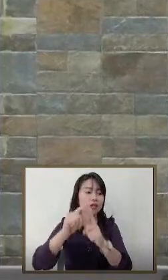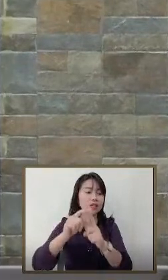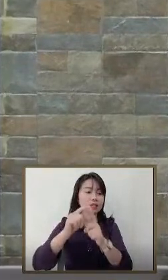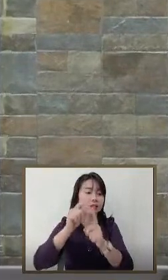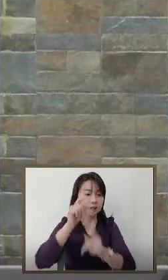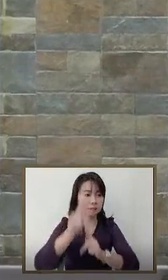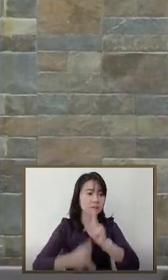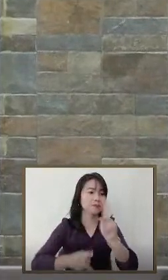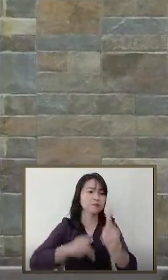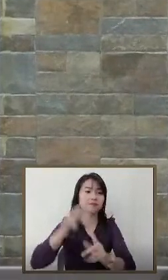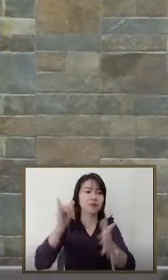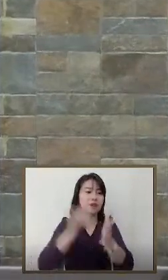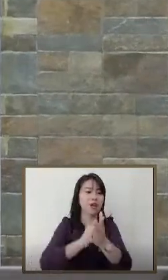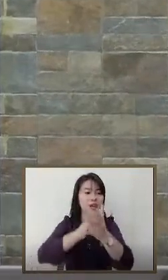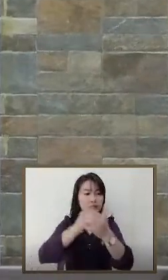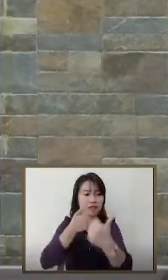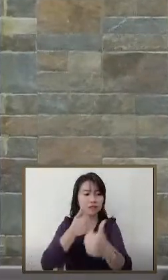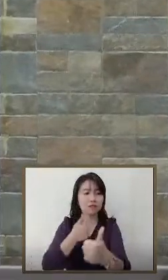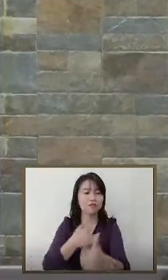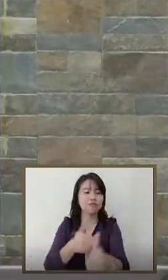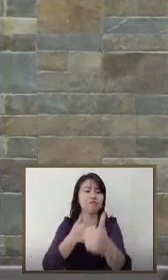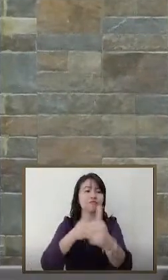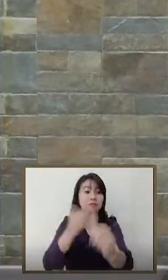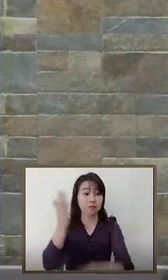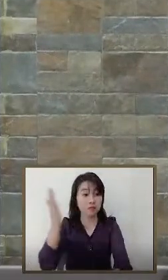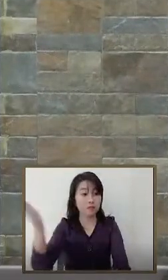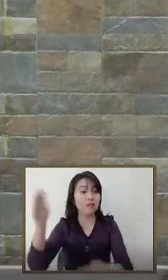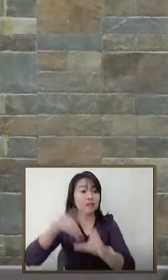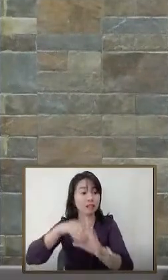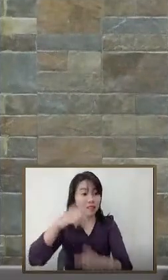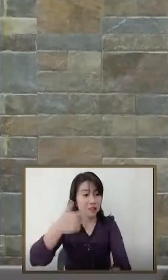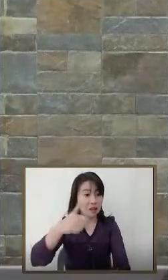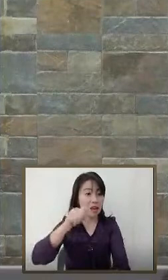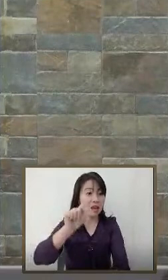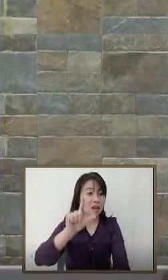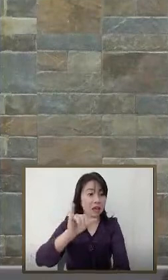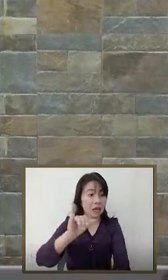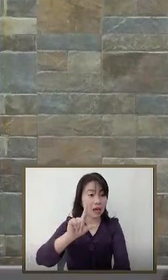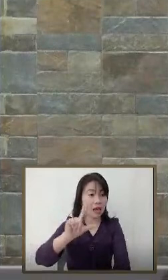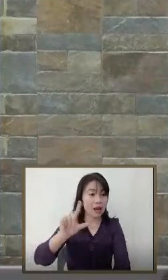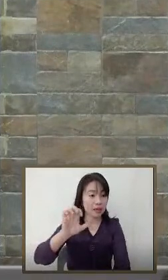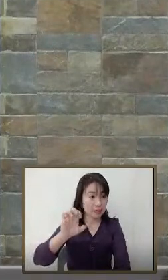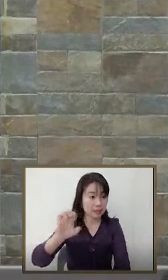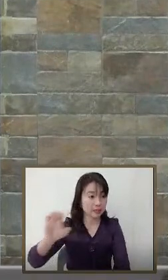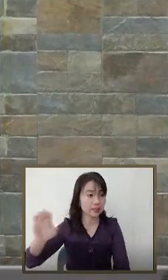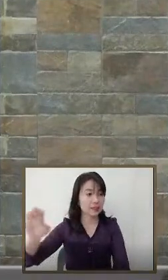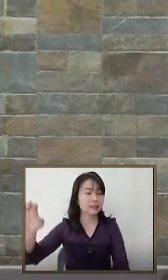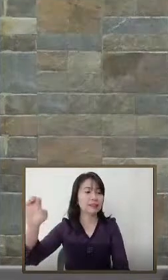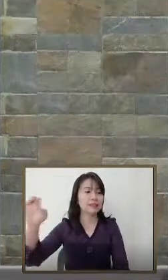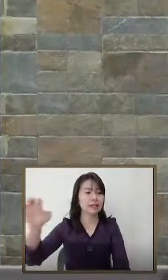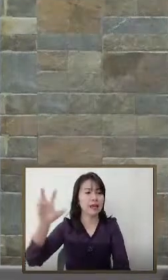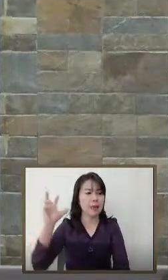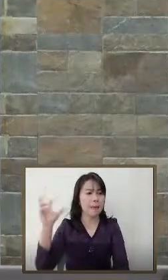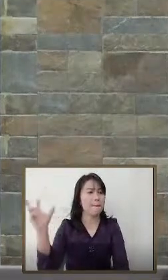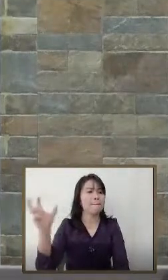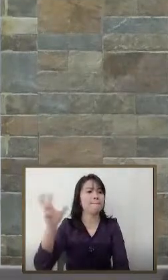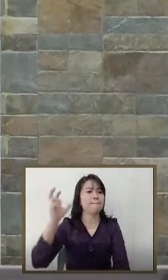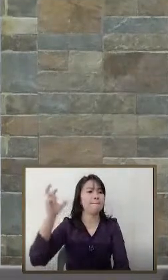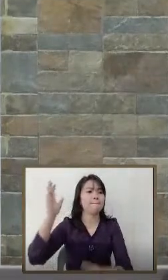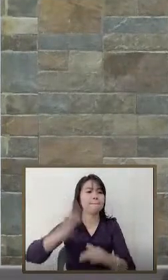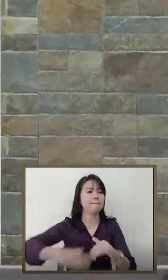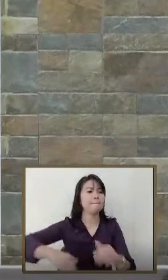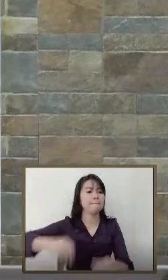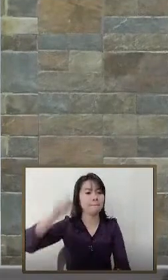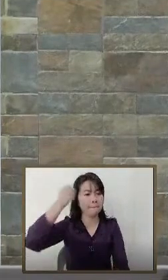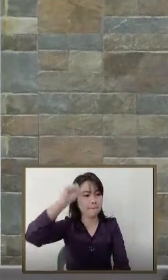words. The multitudes that followed there in Galilee